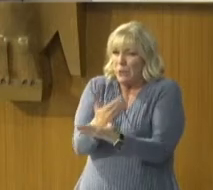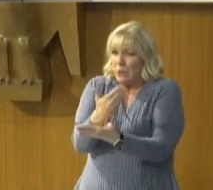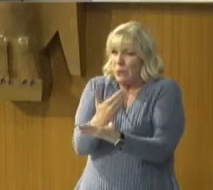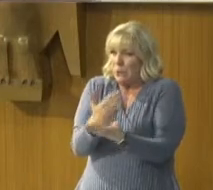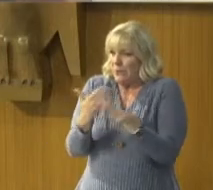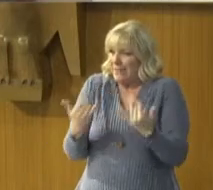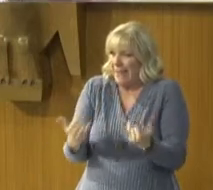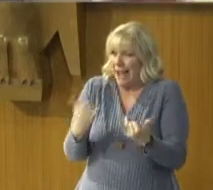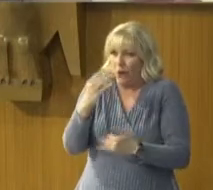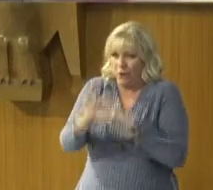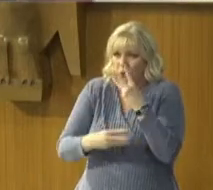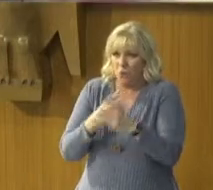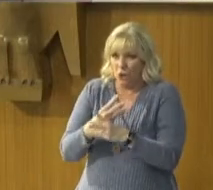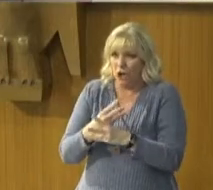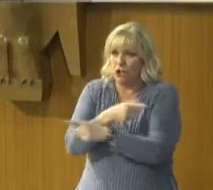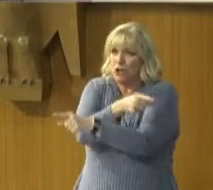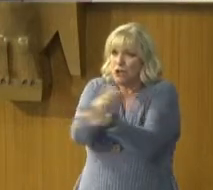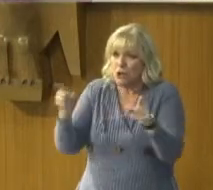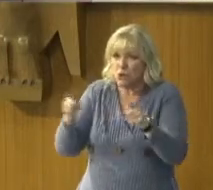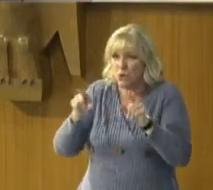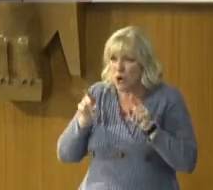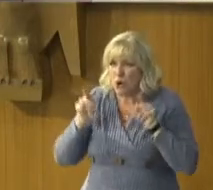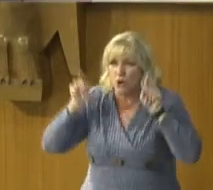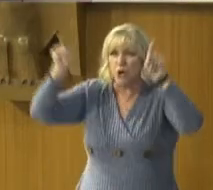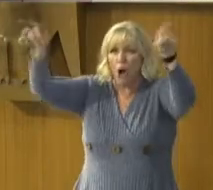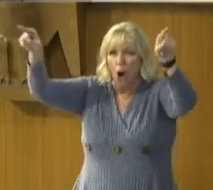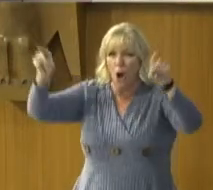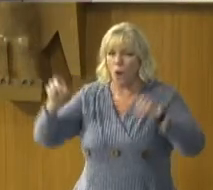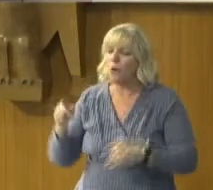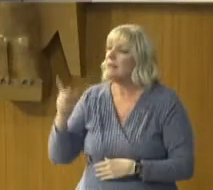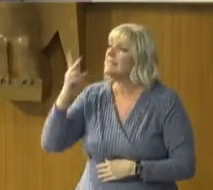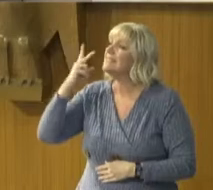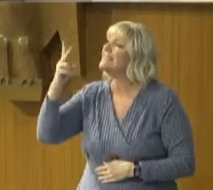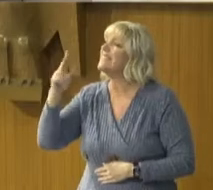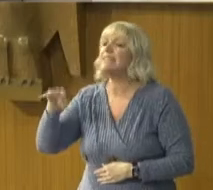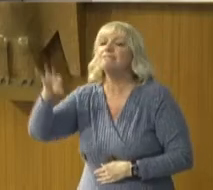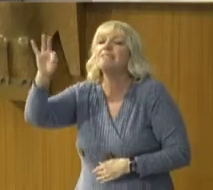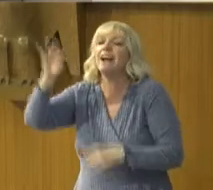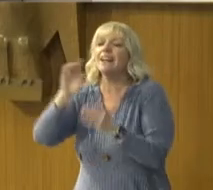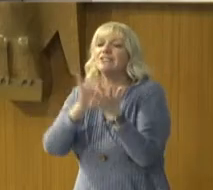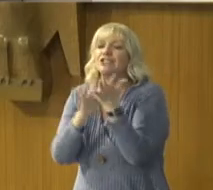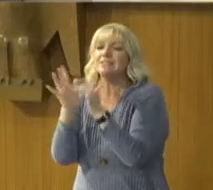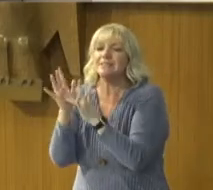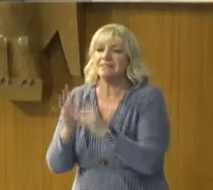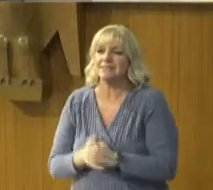world. Go home to Galilee and see if you can find him.